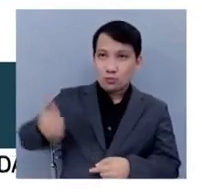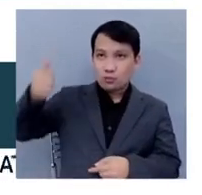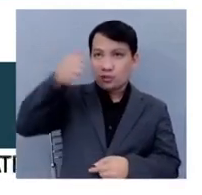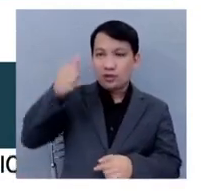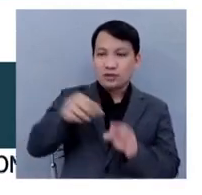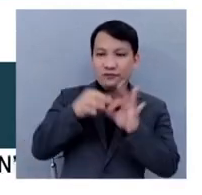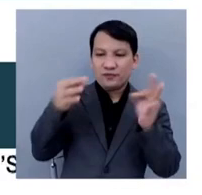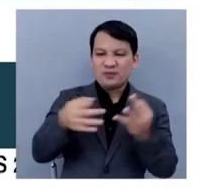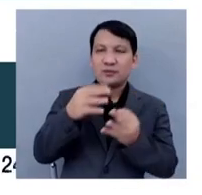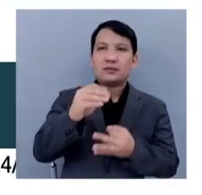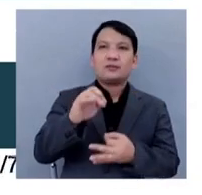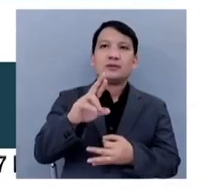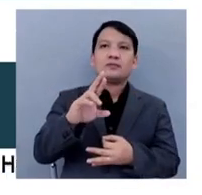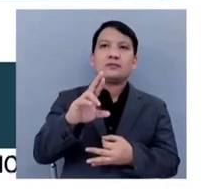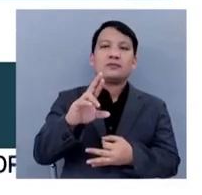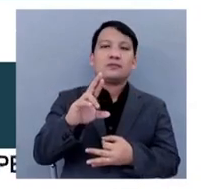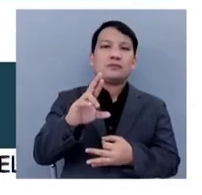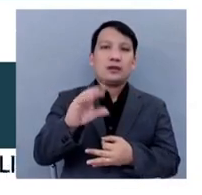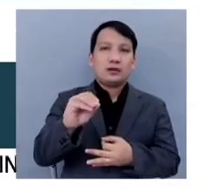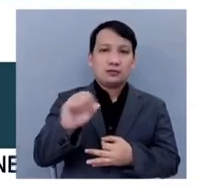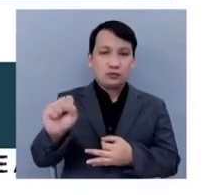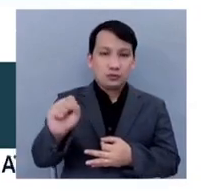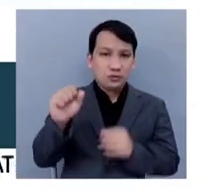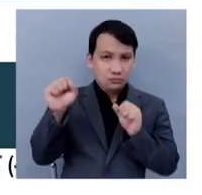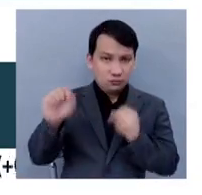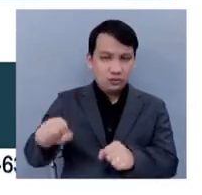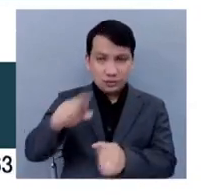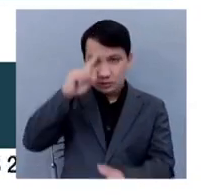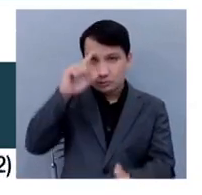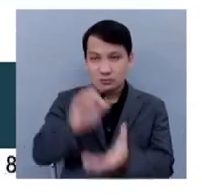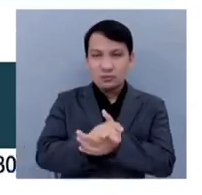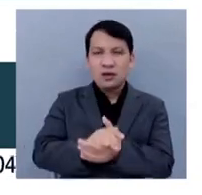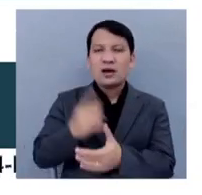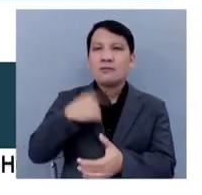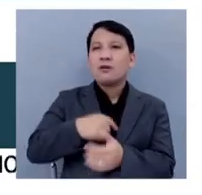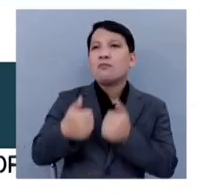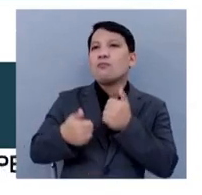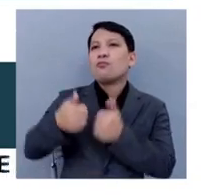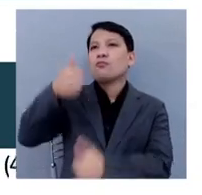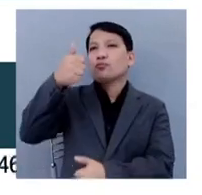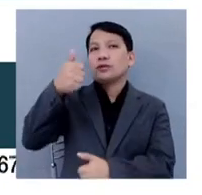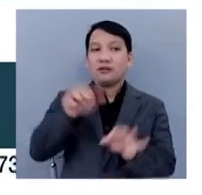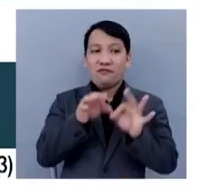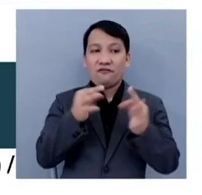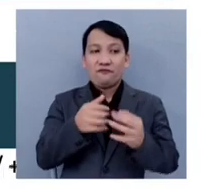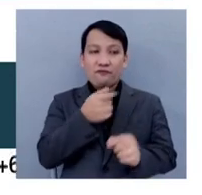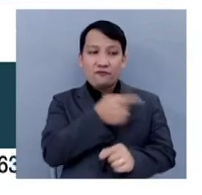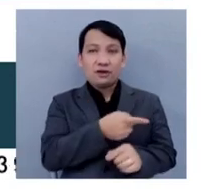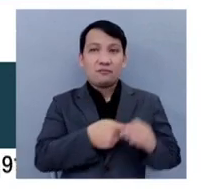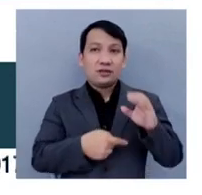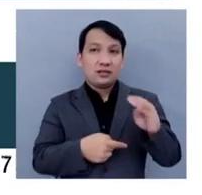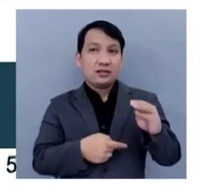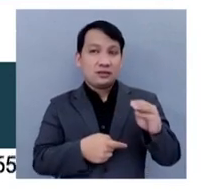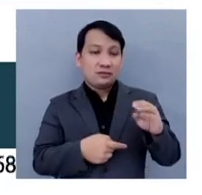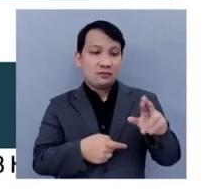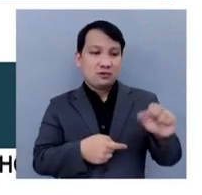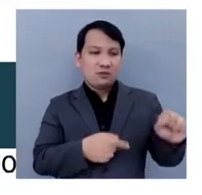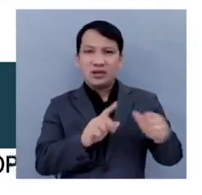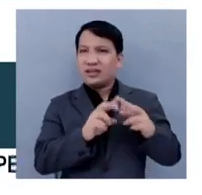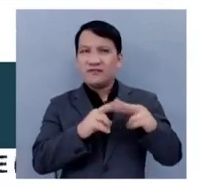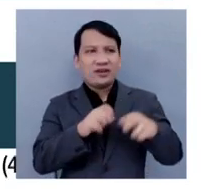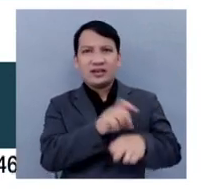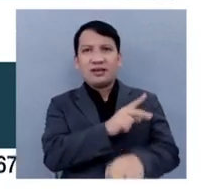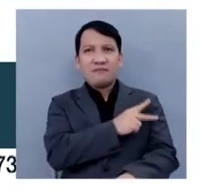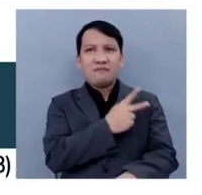we believed in the possibility of winning cases against the Marcoses, even with all the power they have.